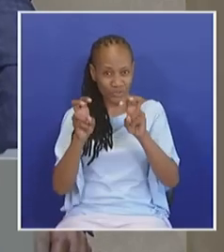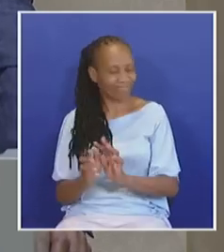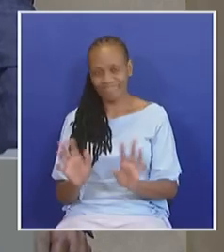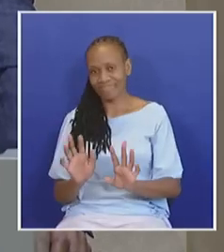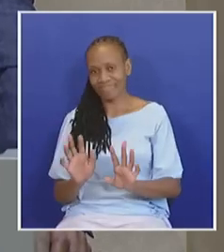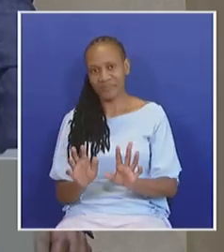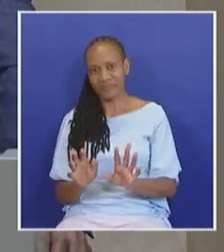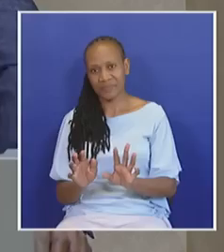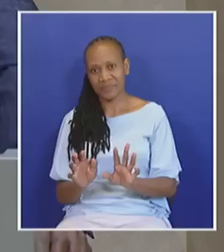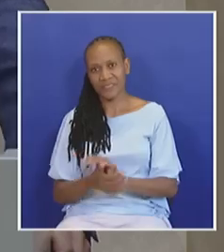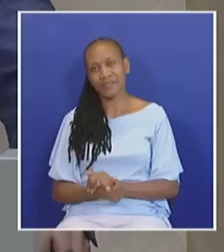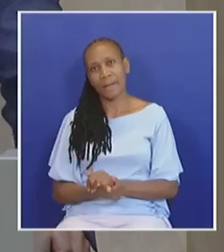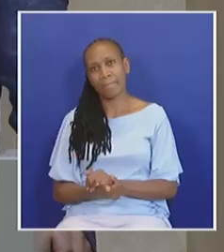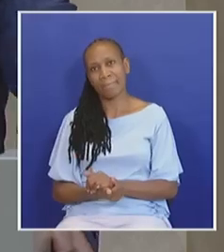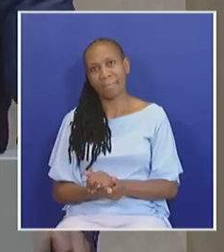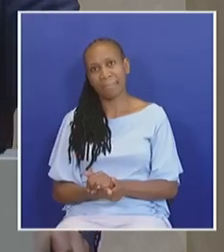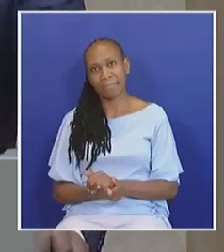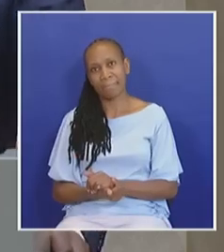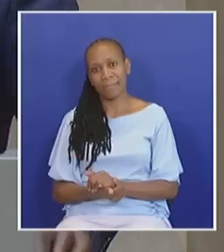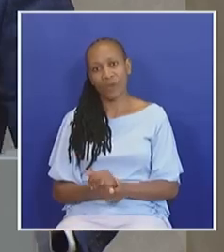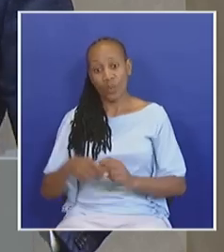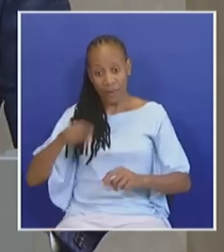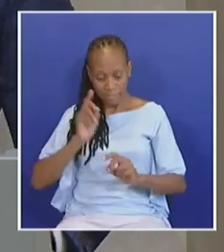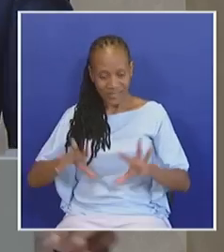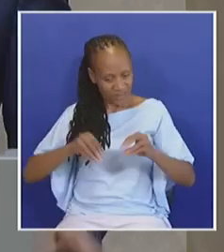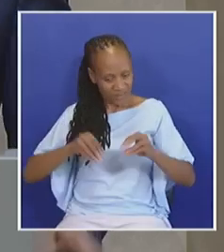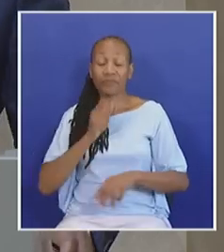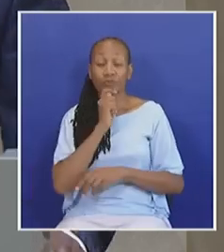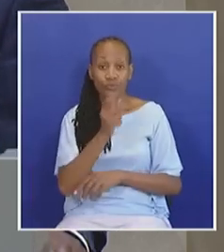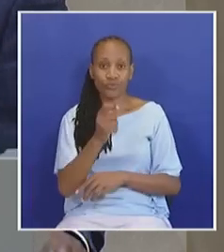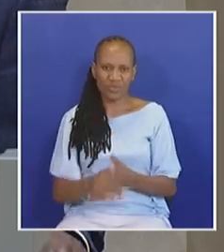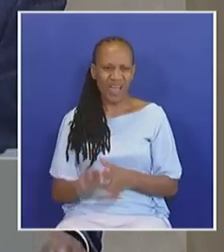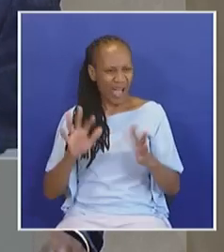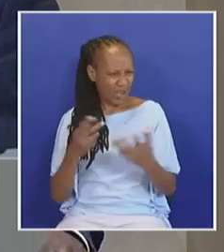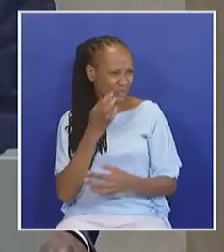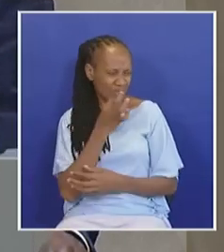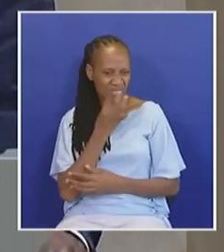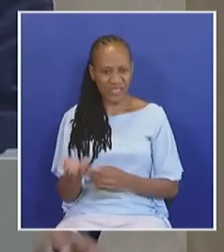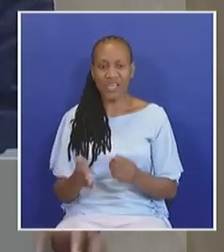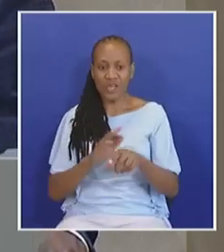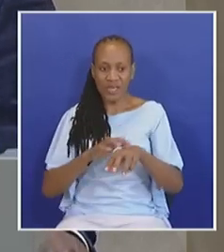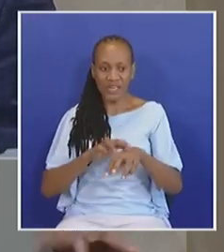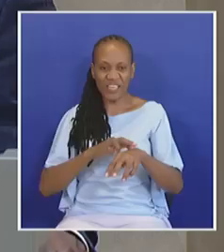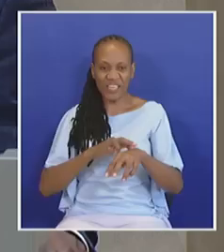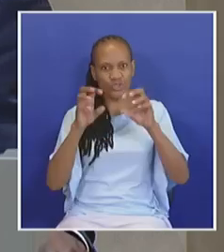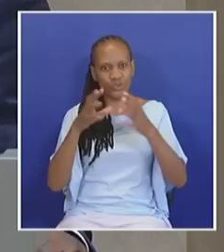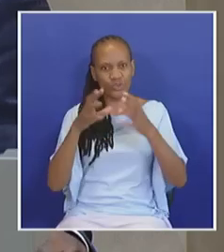or unwillingness to stare truth in the face. How can we be post-racial, after all, when the typical white family has